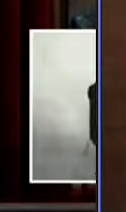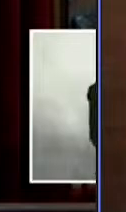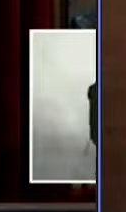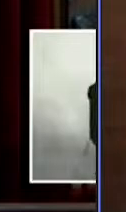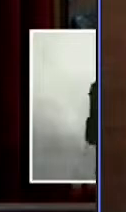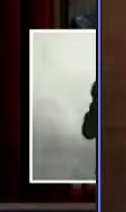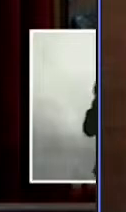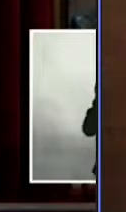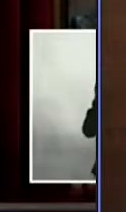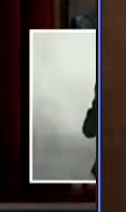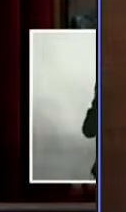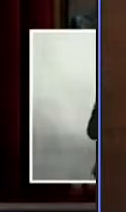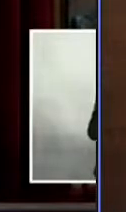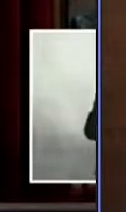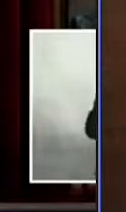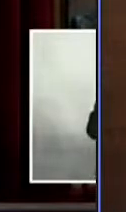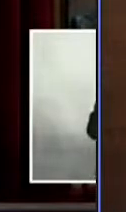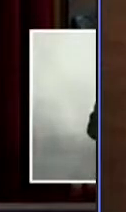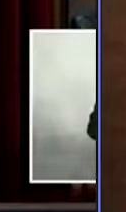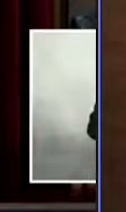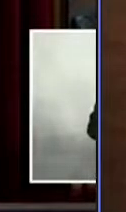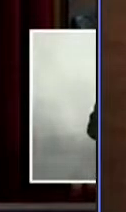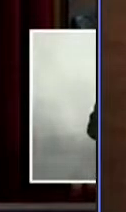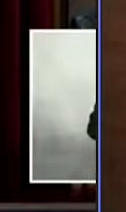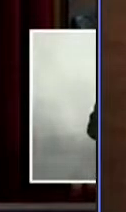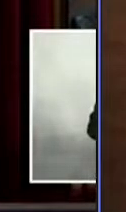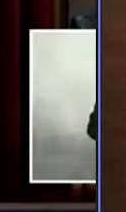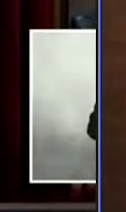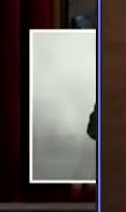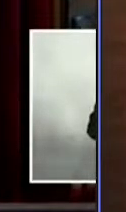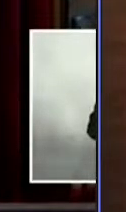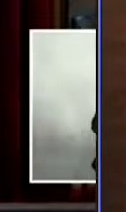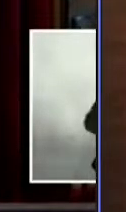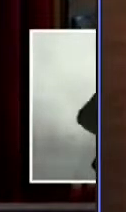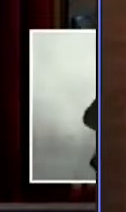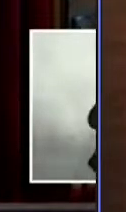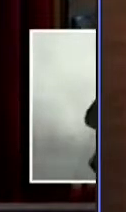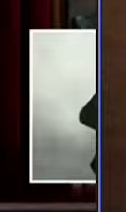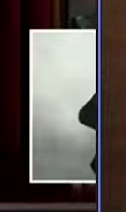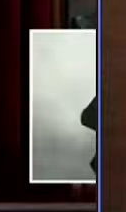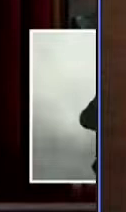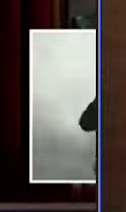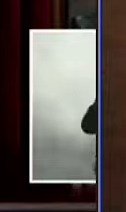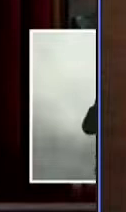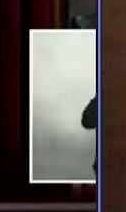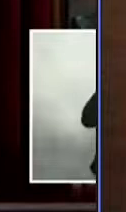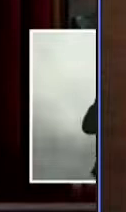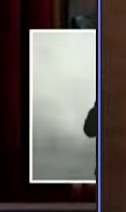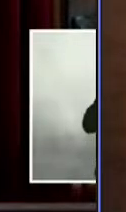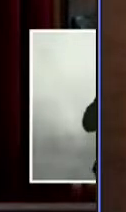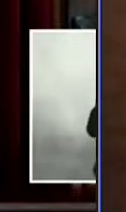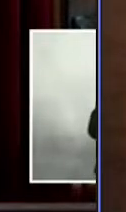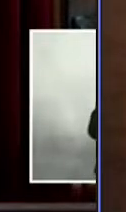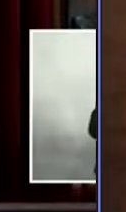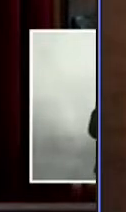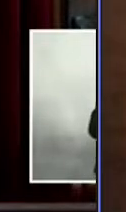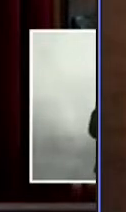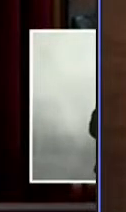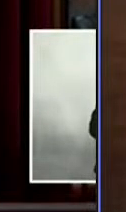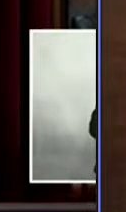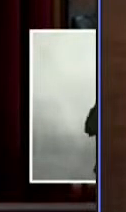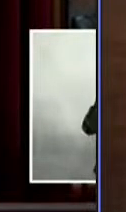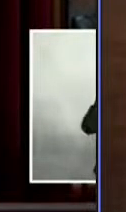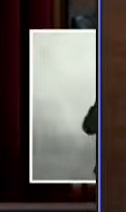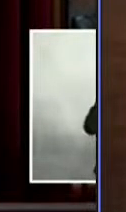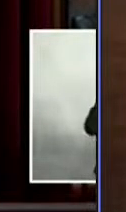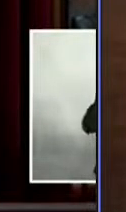the program includes assisting industries to access local, global value chains and international markets. Under sector development,